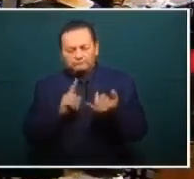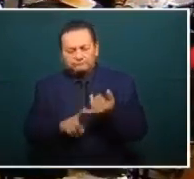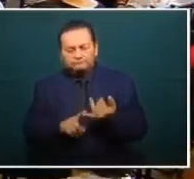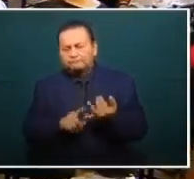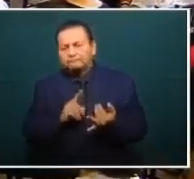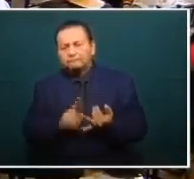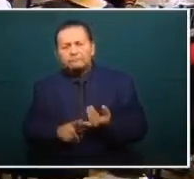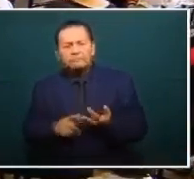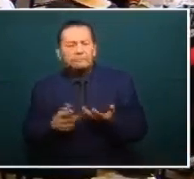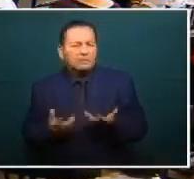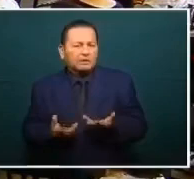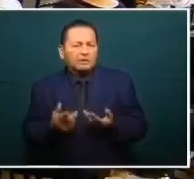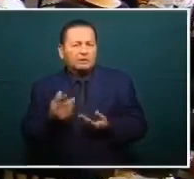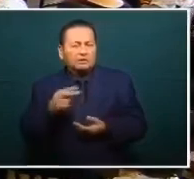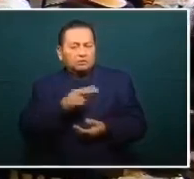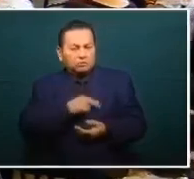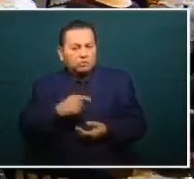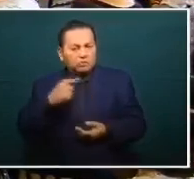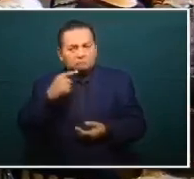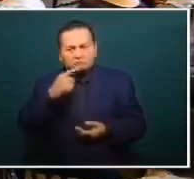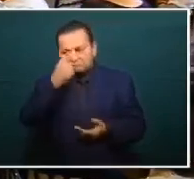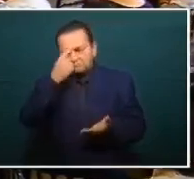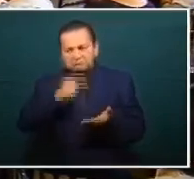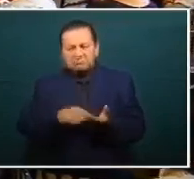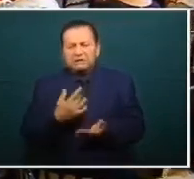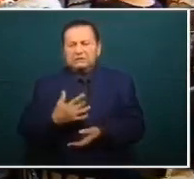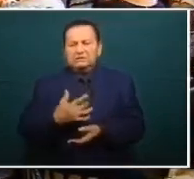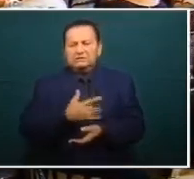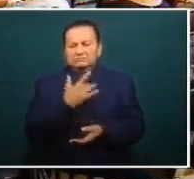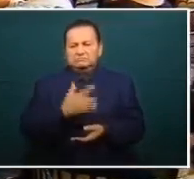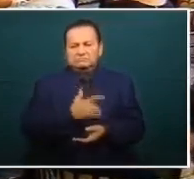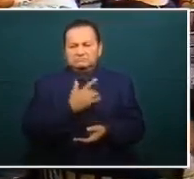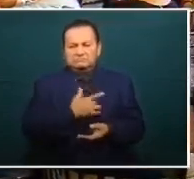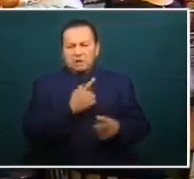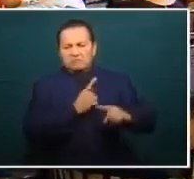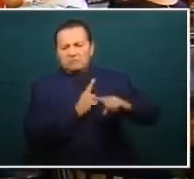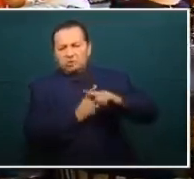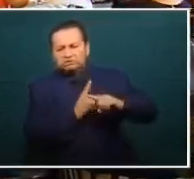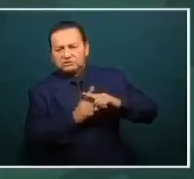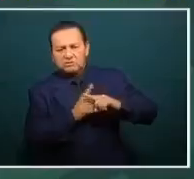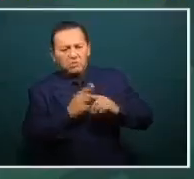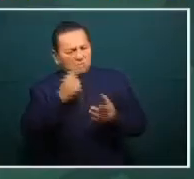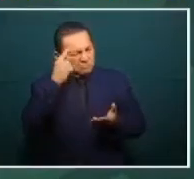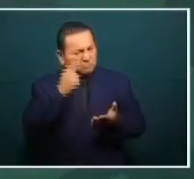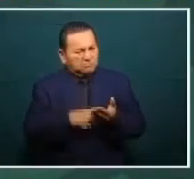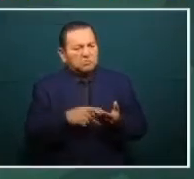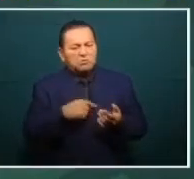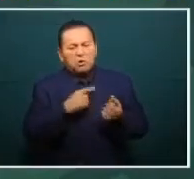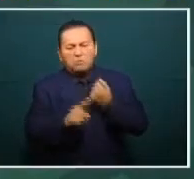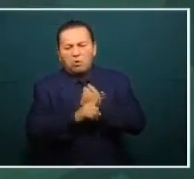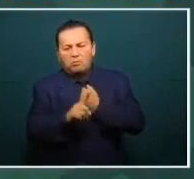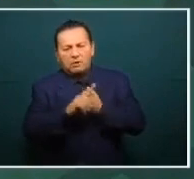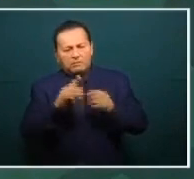their threat. He says, we're going to leave it as a remote possibility. I'm optimistic.